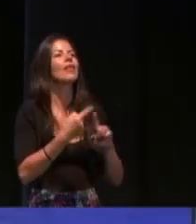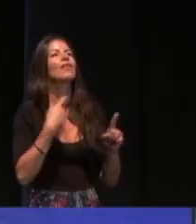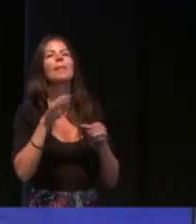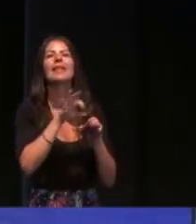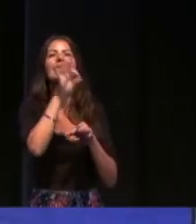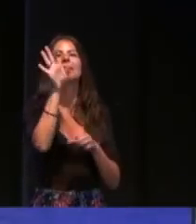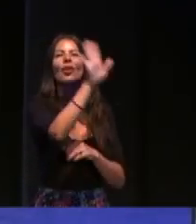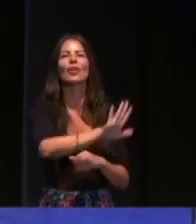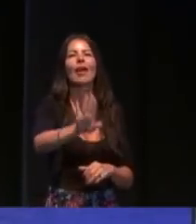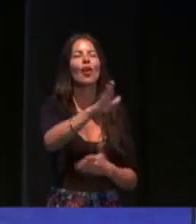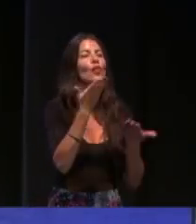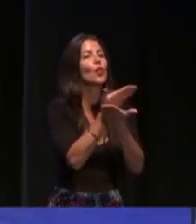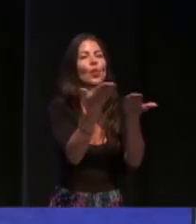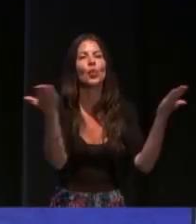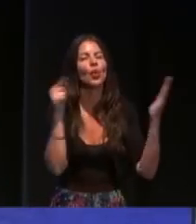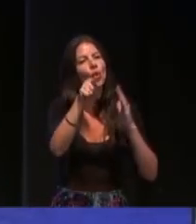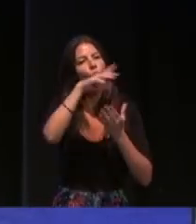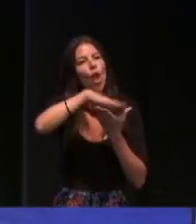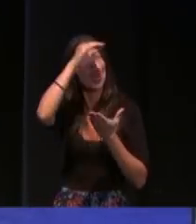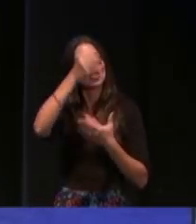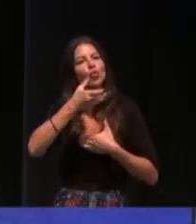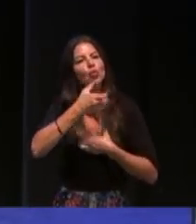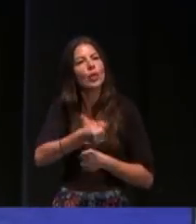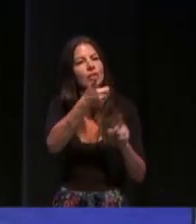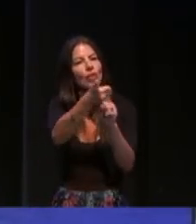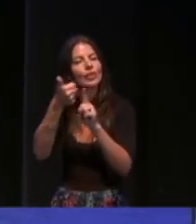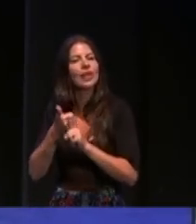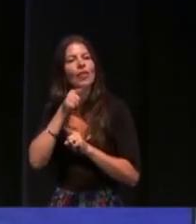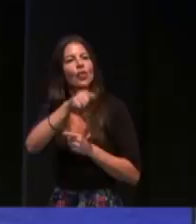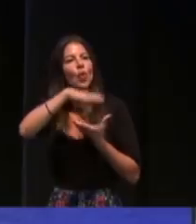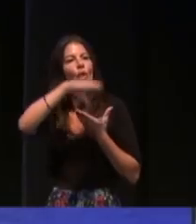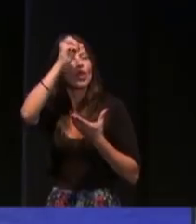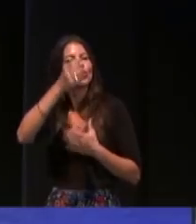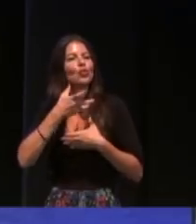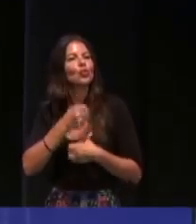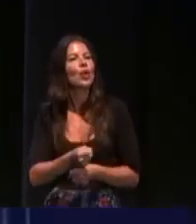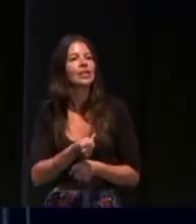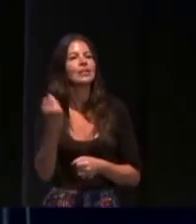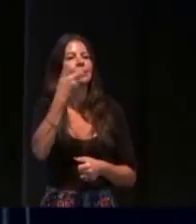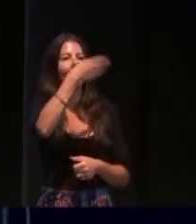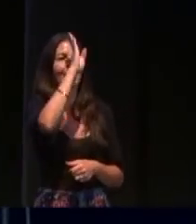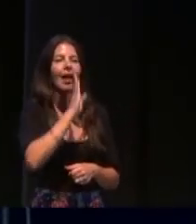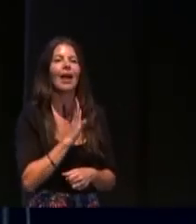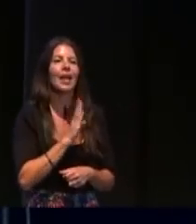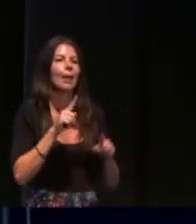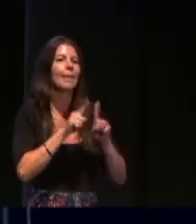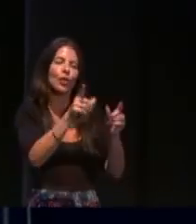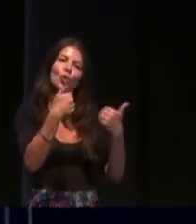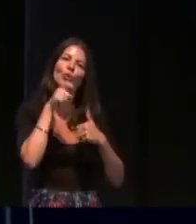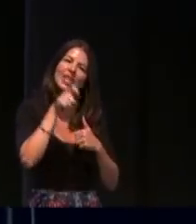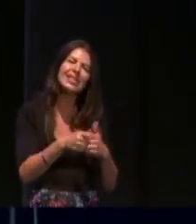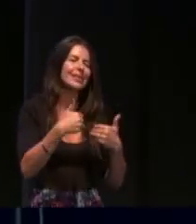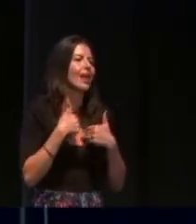Spirit of you. You'll learn to trust yourself. You'll learn to trust the presence. But you have to